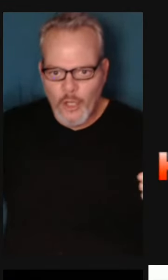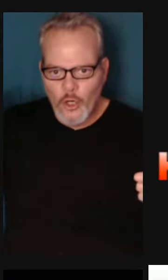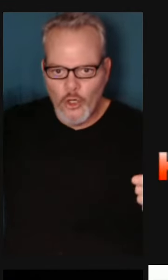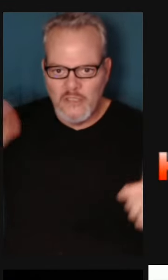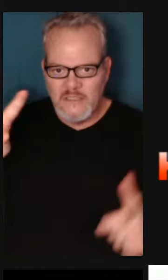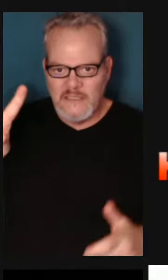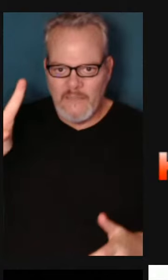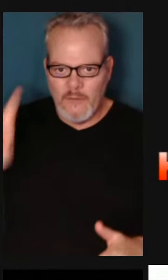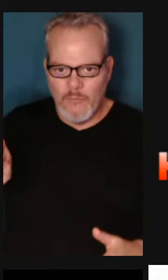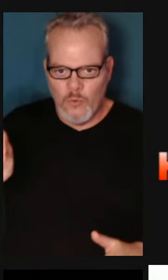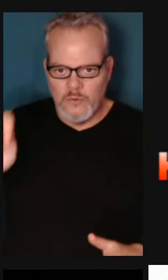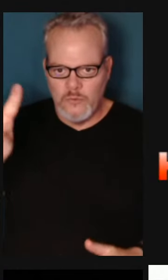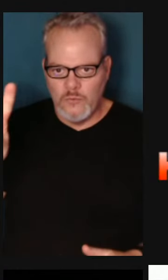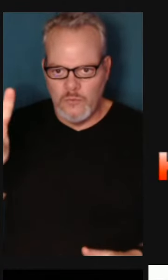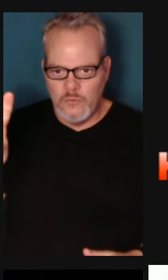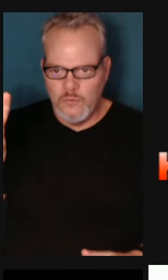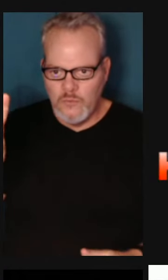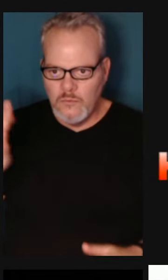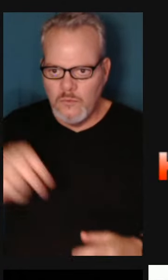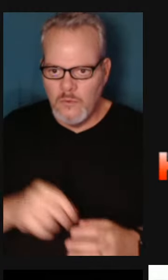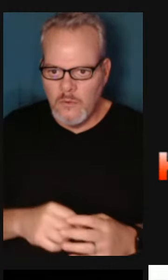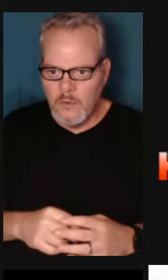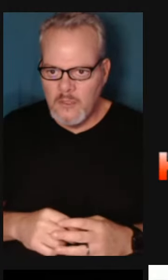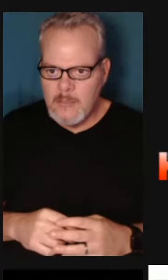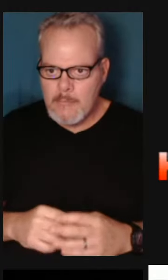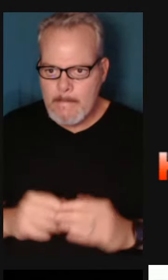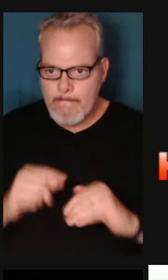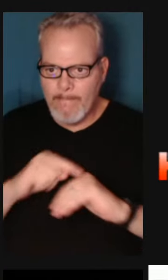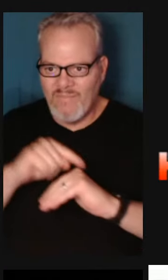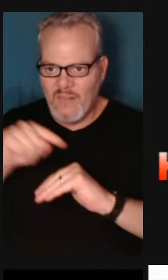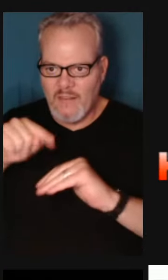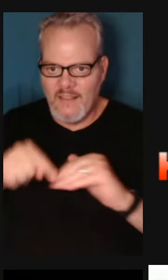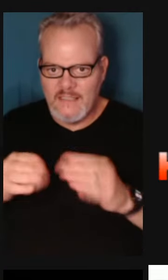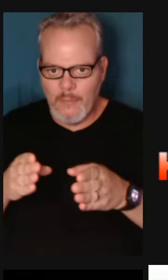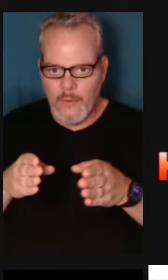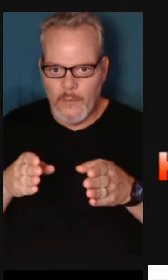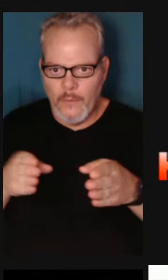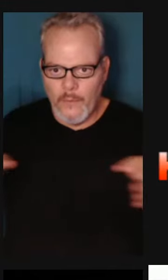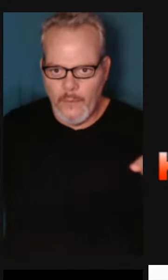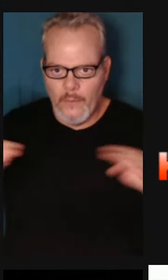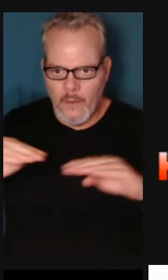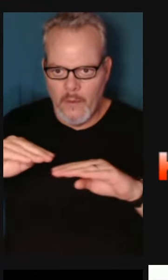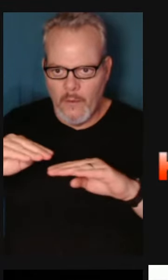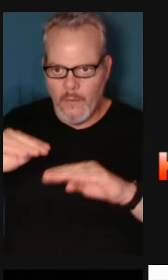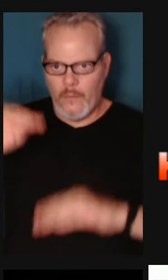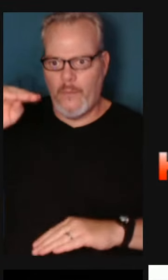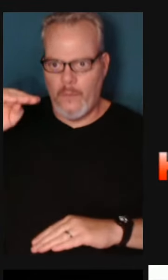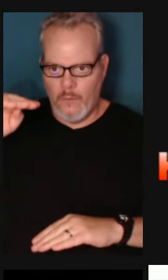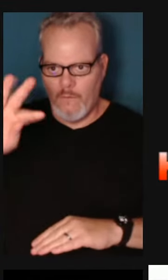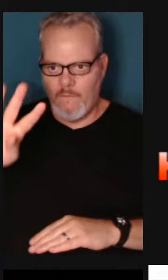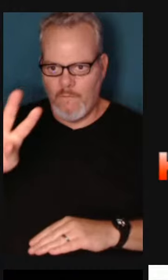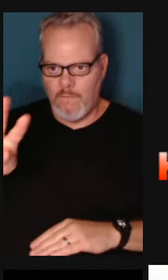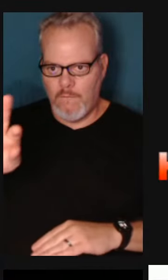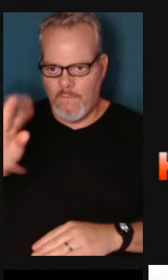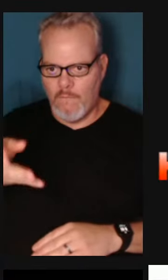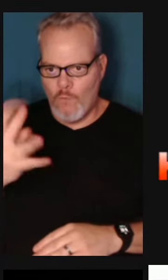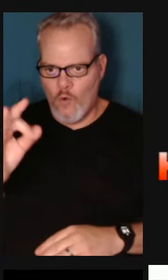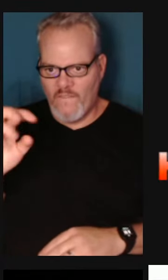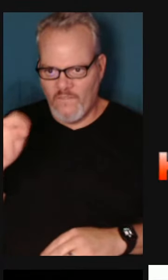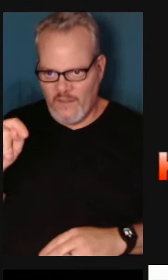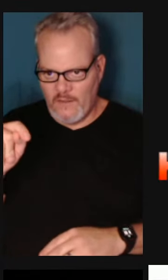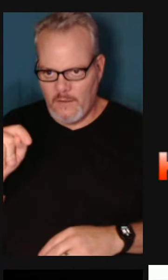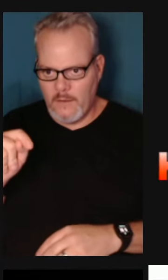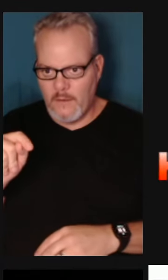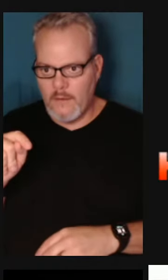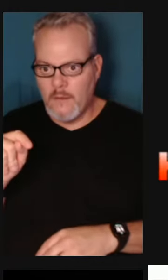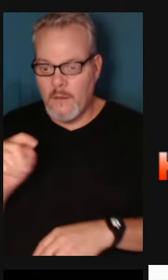7.2. The summit moved 4 feet outward and 4 feet down with a mighty shake. 4:48 a.m. and